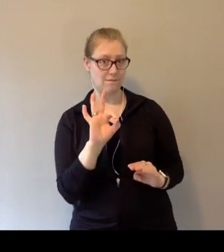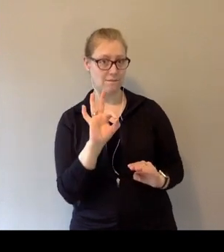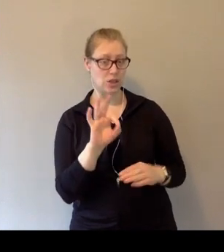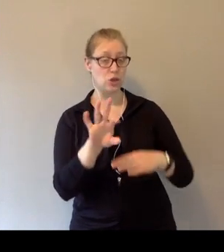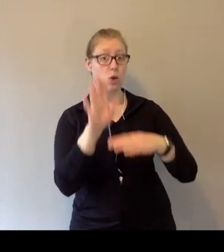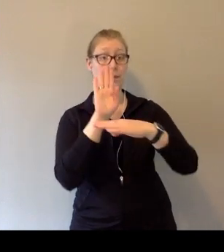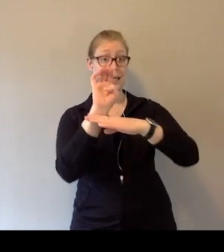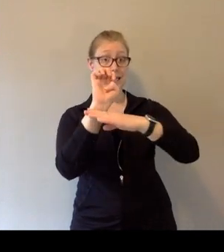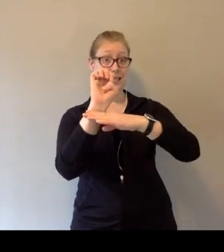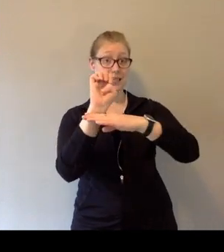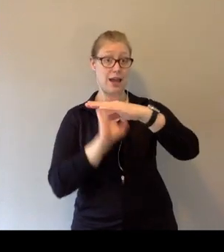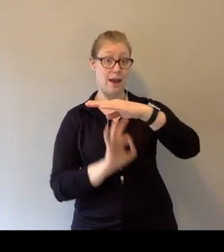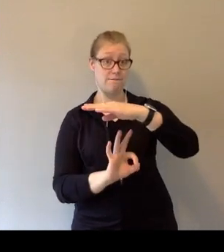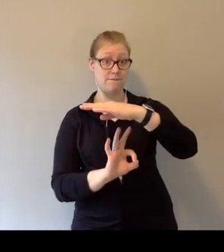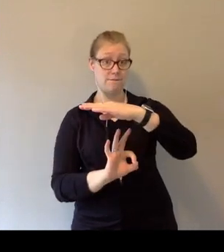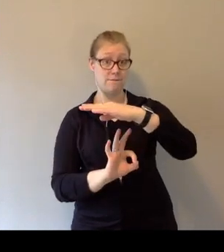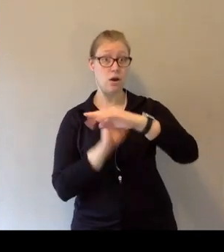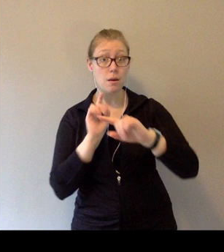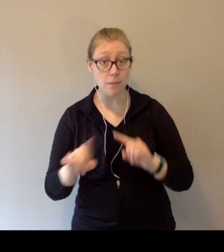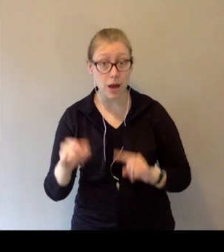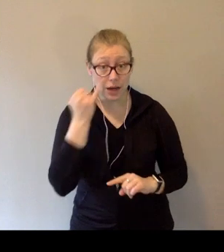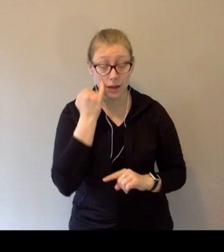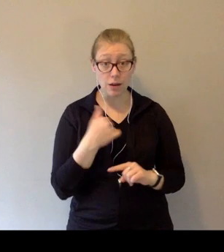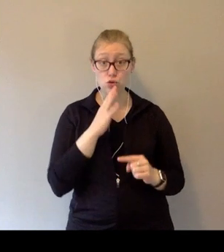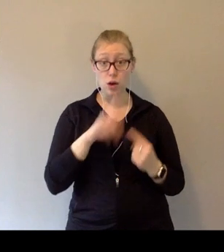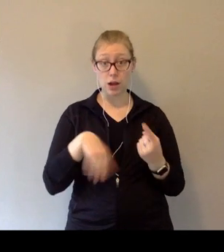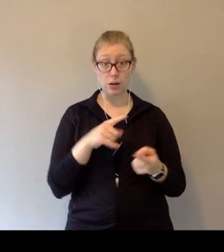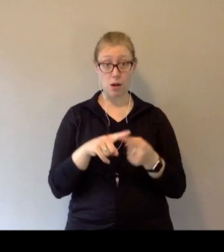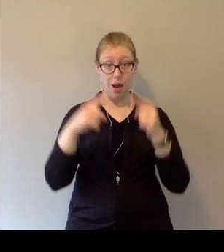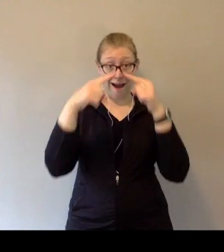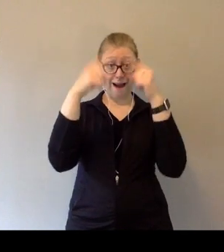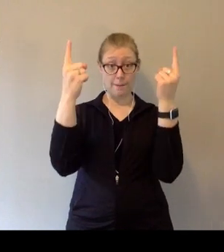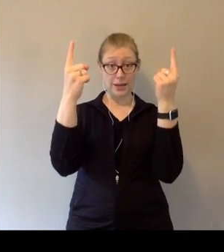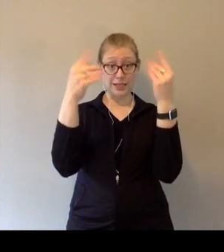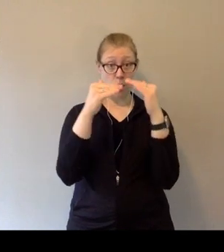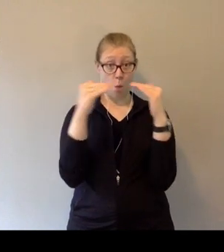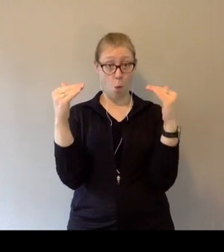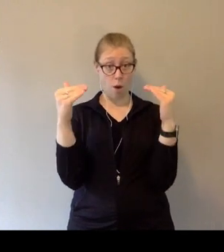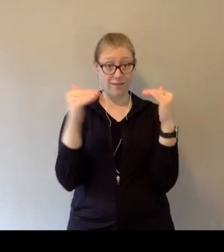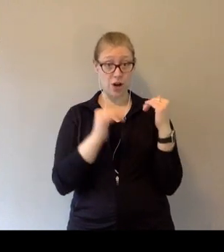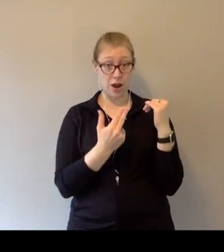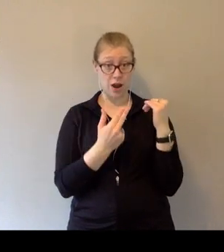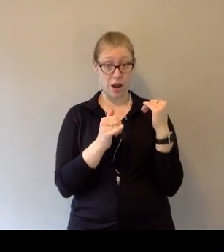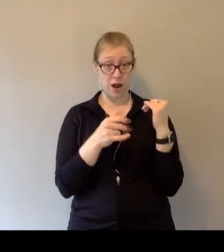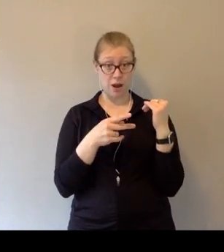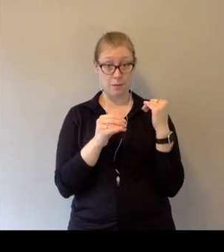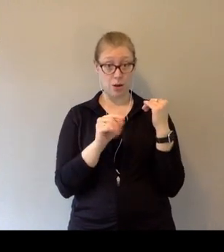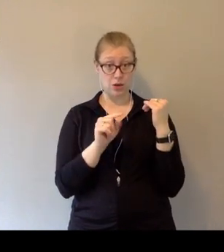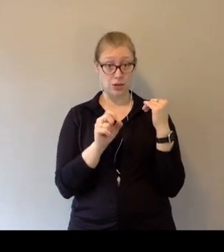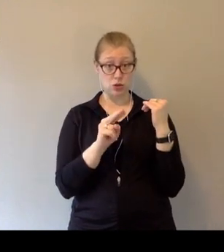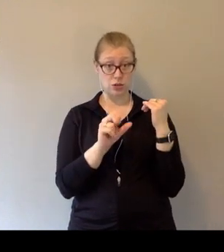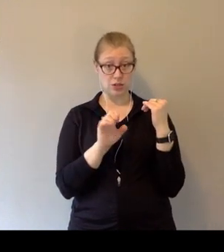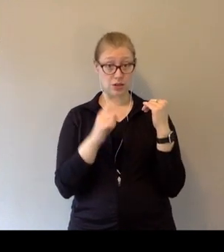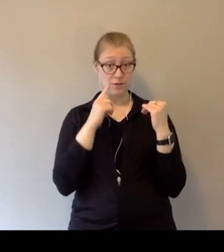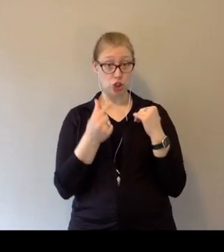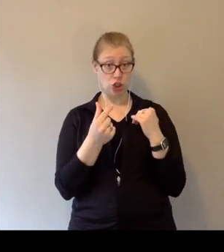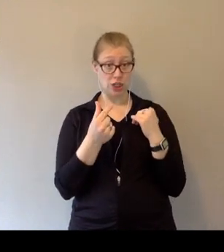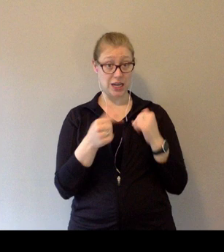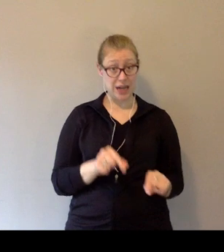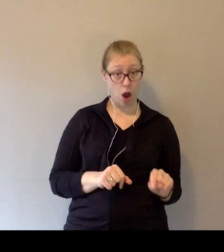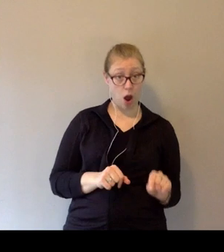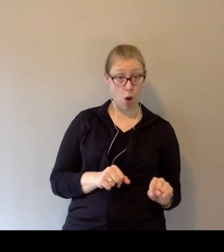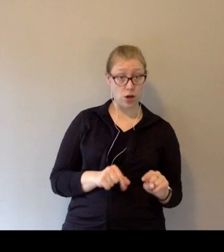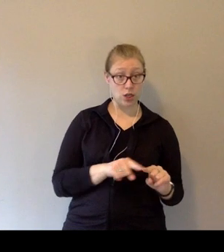at opposite over hypotenuse and I was looking at G, so here's G down